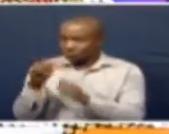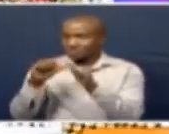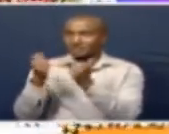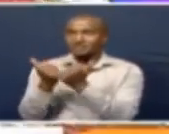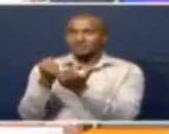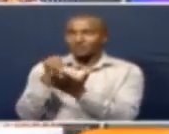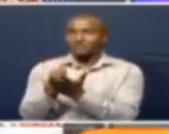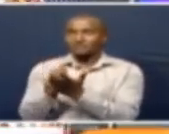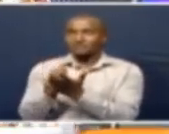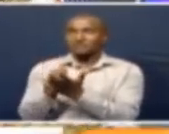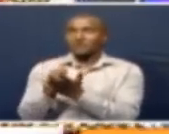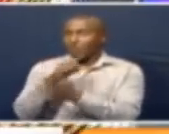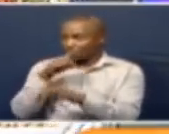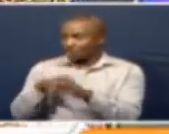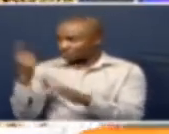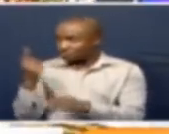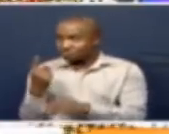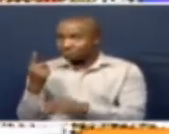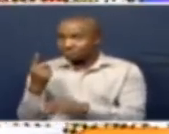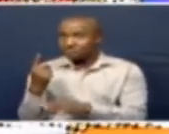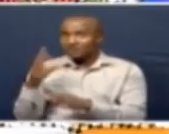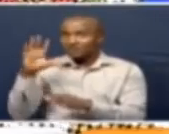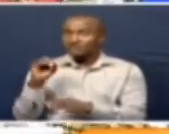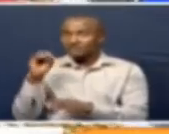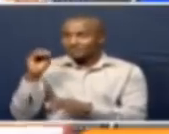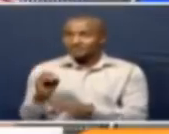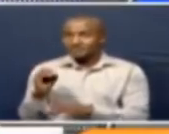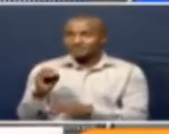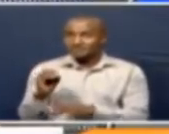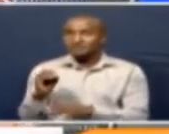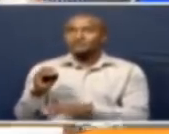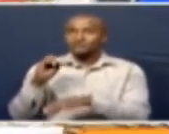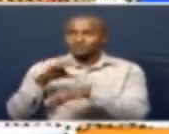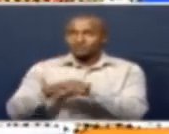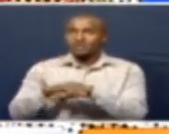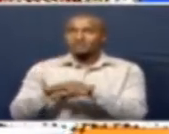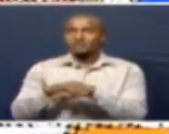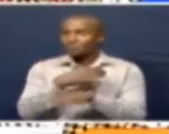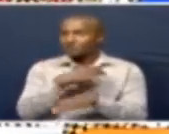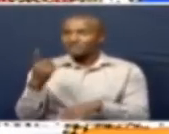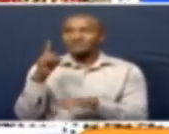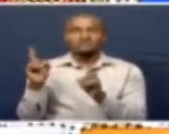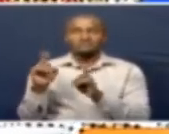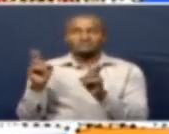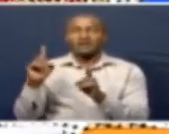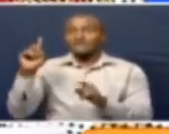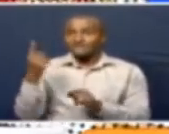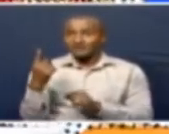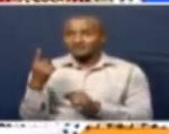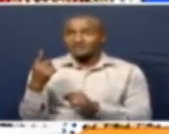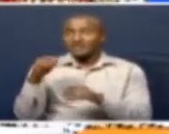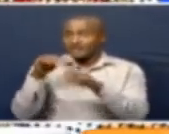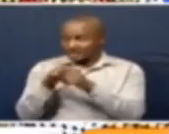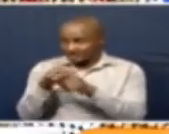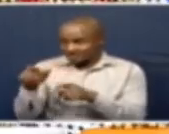When the middlemen are approached, they're not paid 50% to get the models first. It doesn't happen like that. First of all, in the